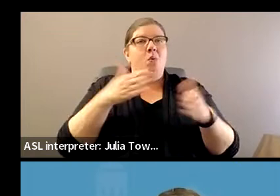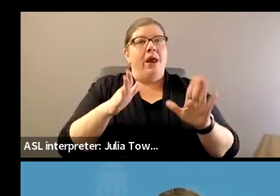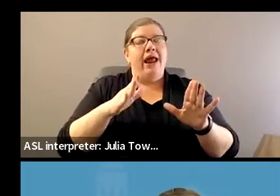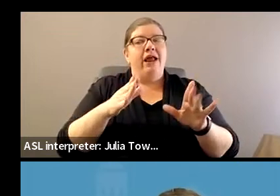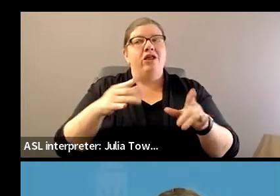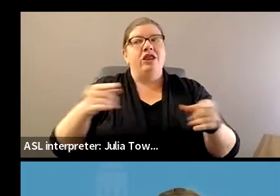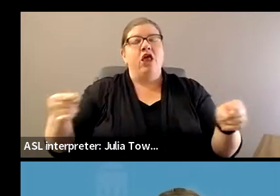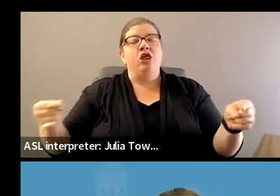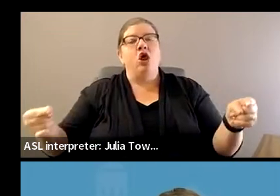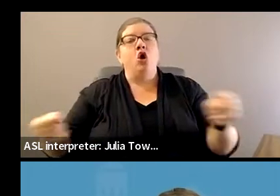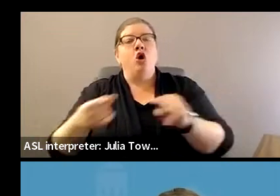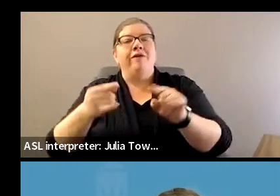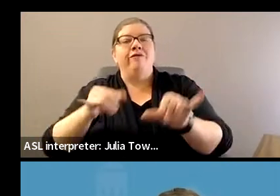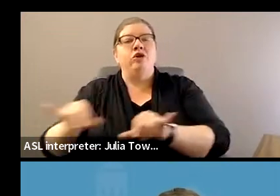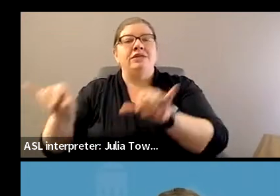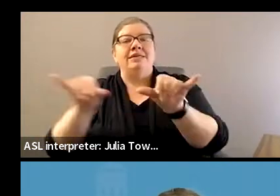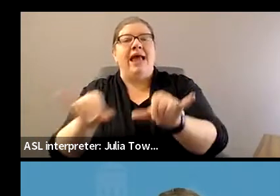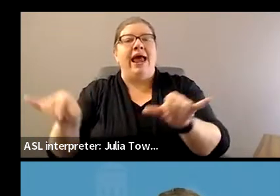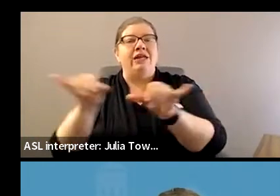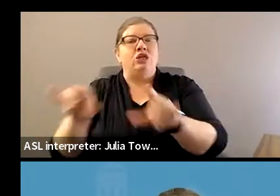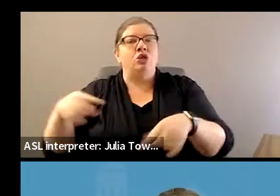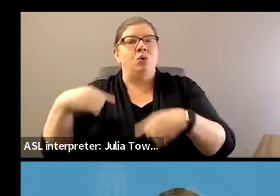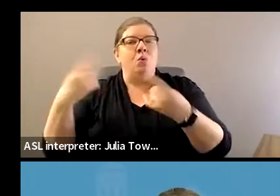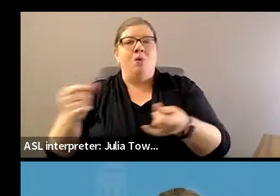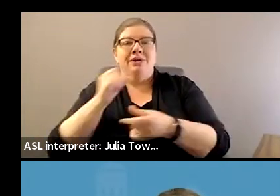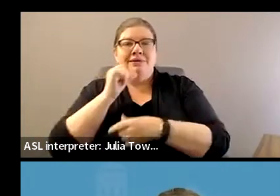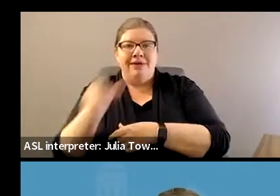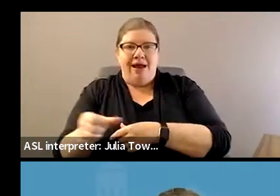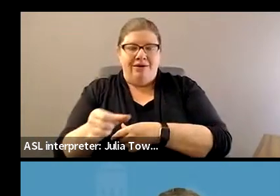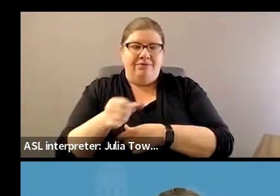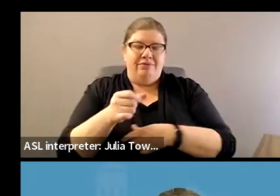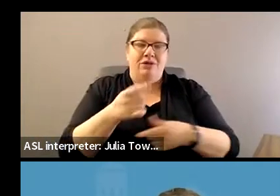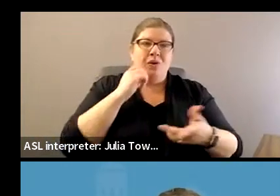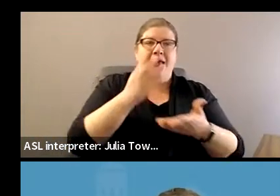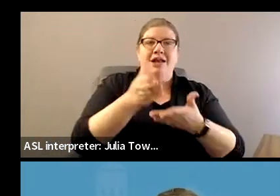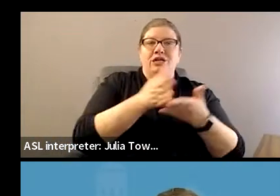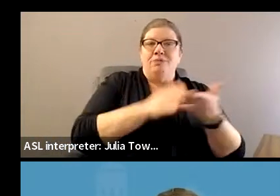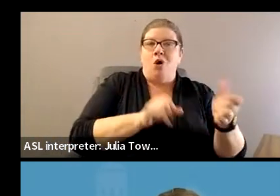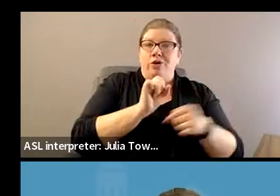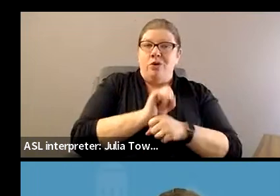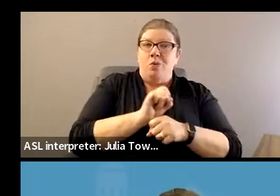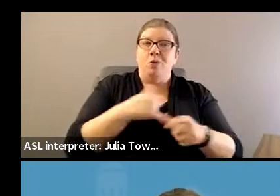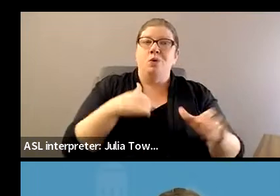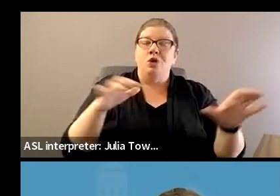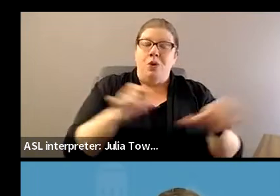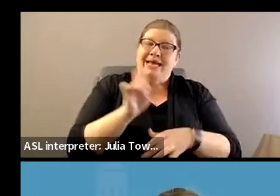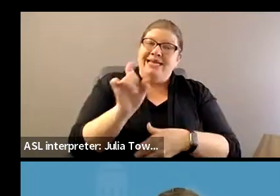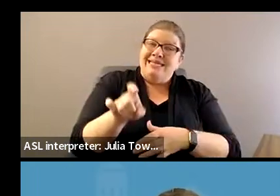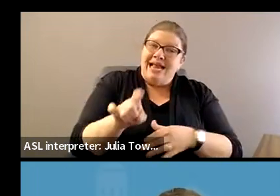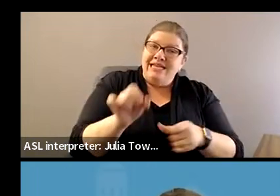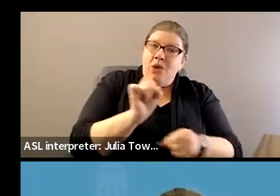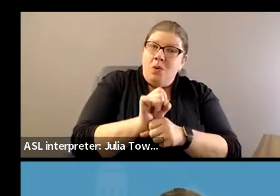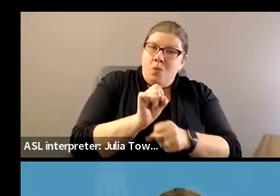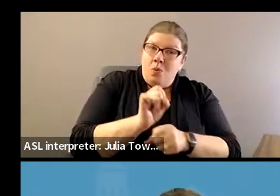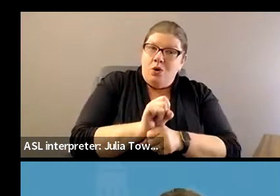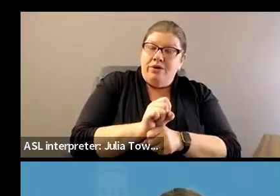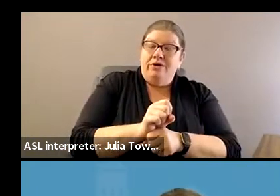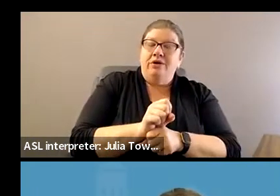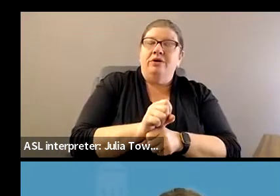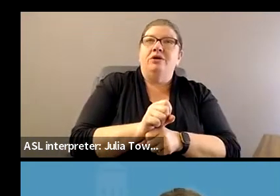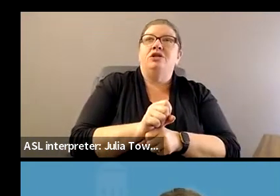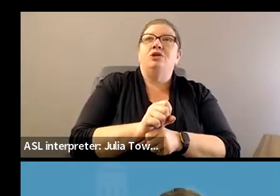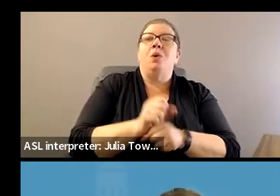quo does not. And that is part of the work that we're doing. And it's necessary work so that we bring in so